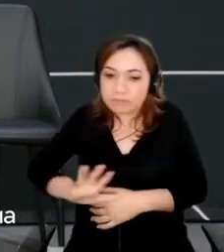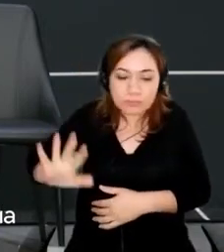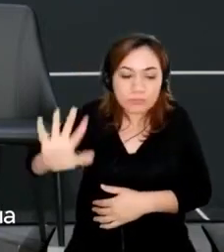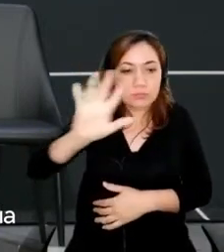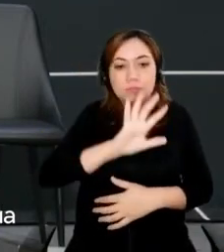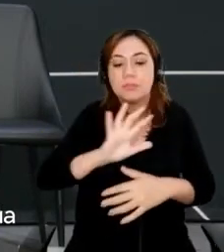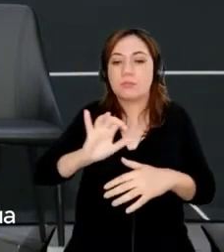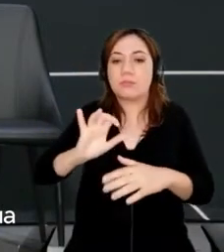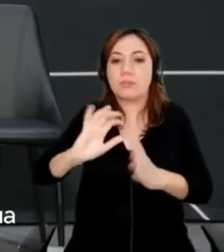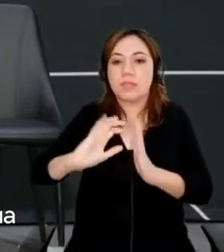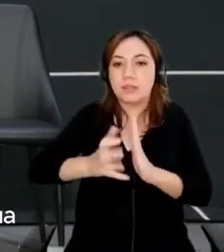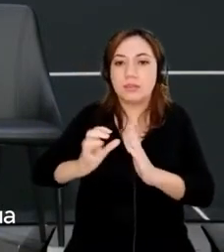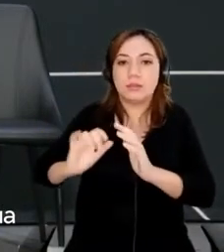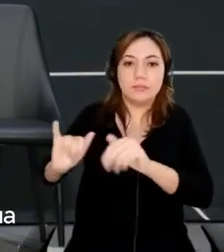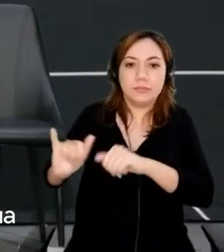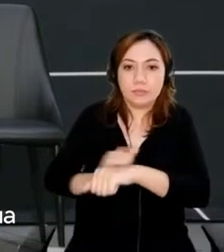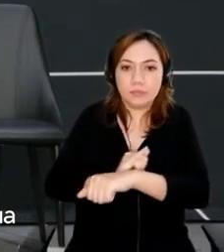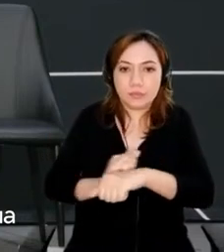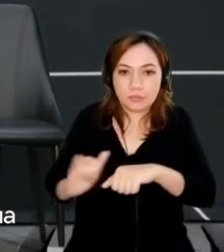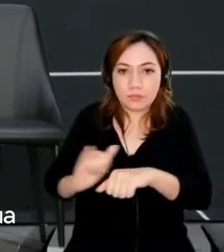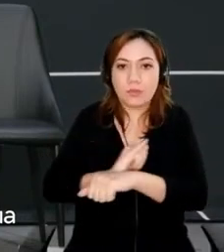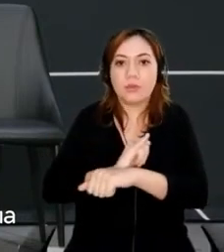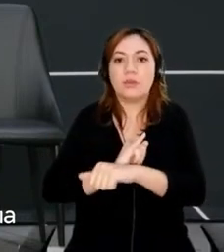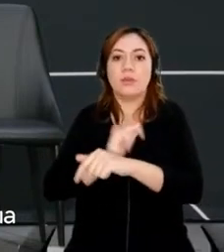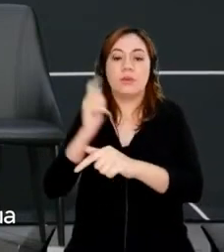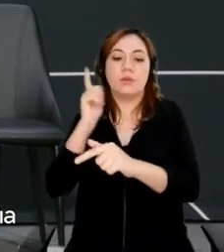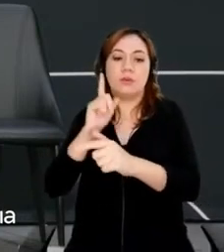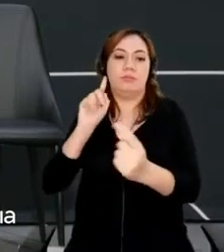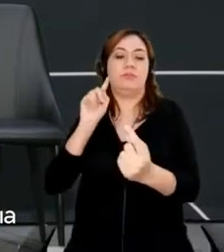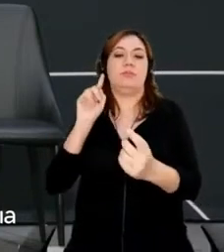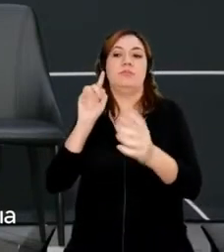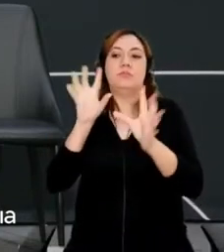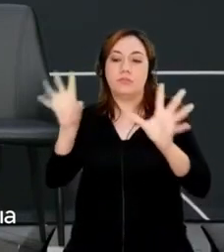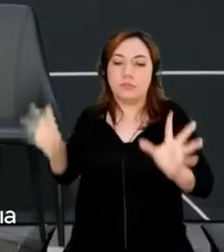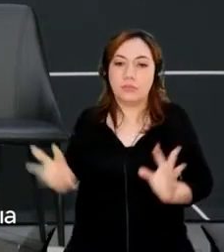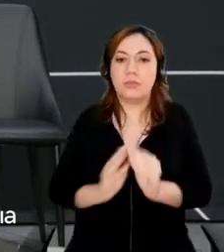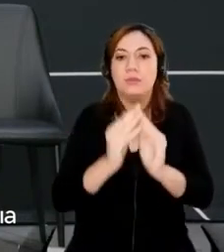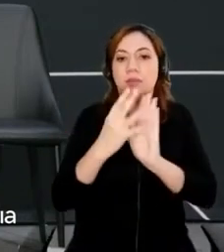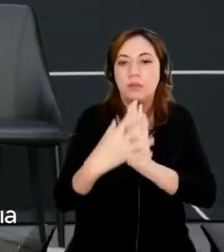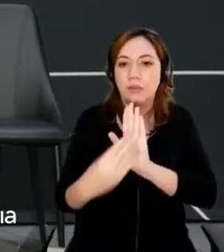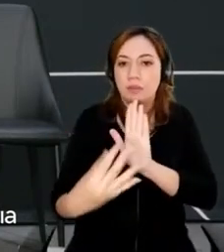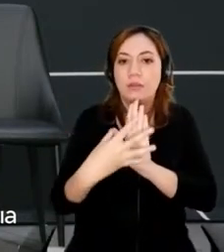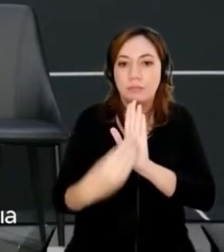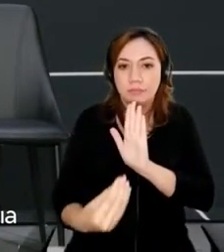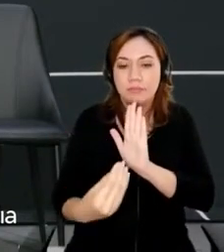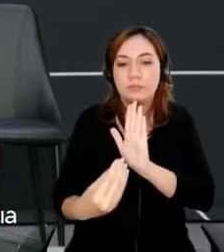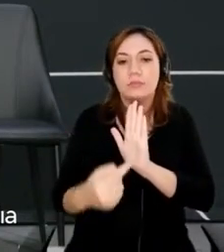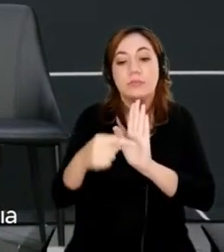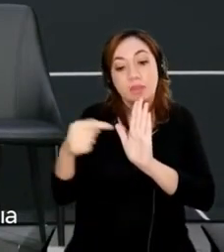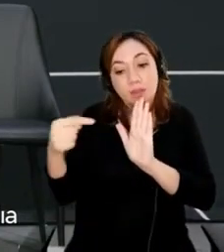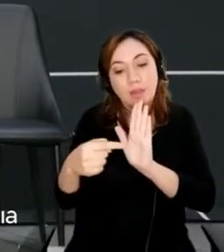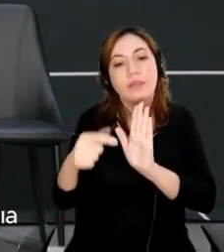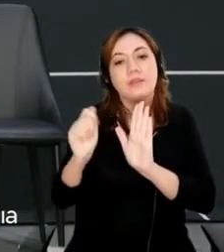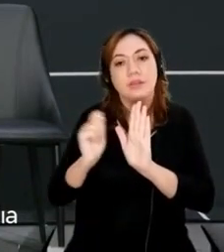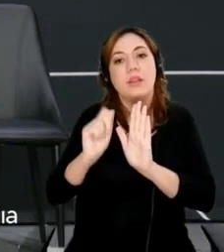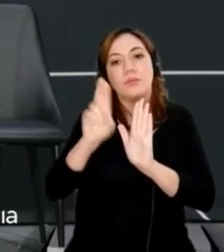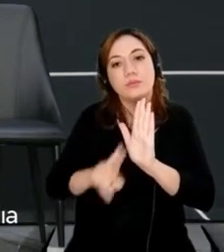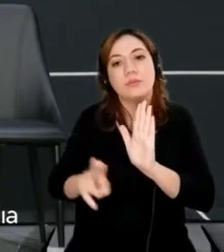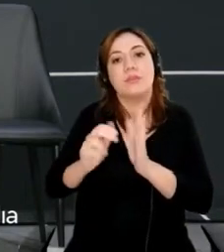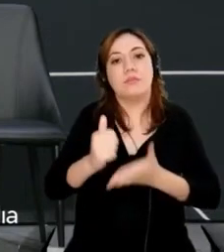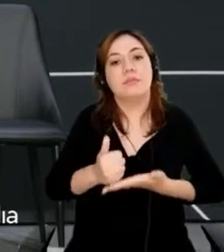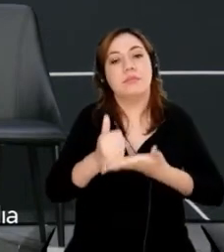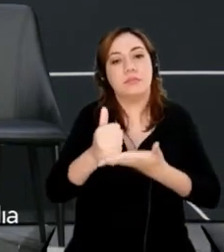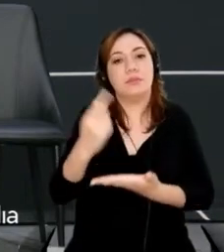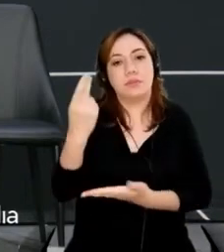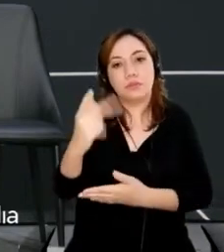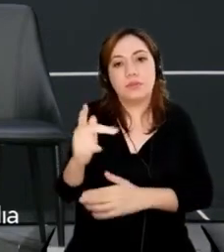in having these models, which are data too, that you can use to support your business. You need to be